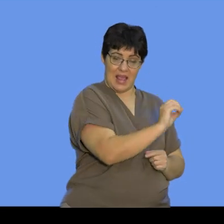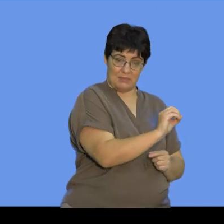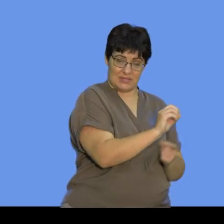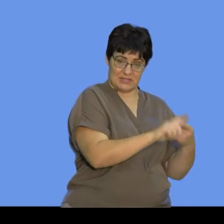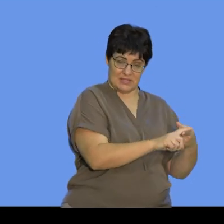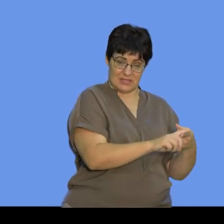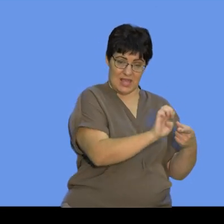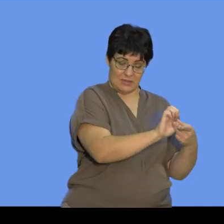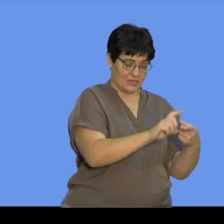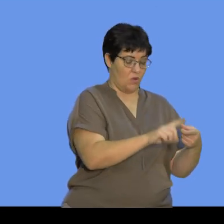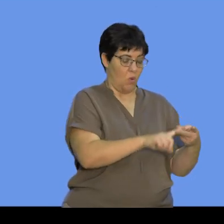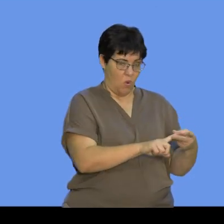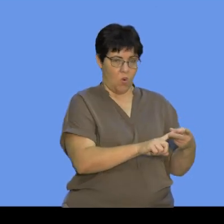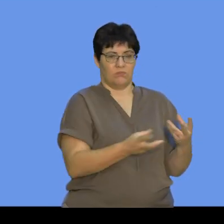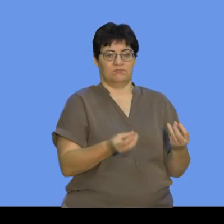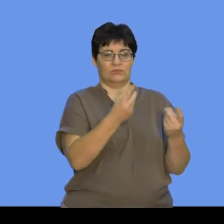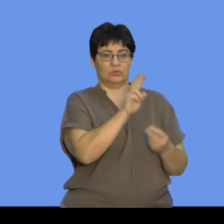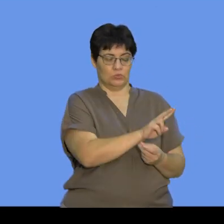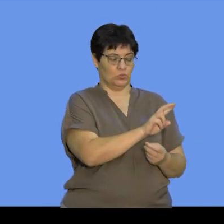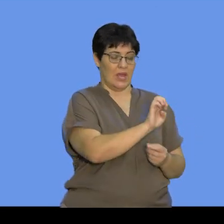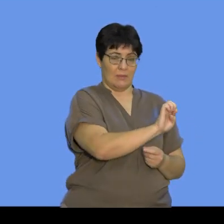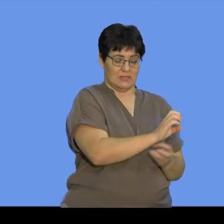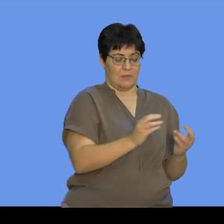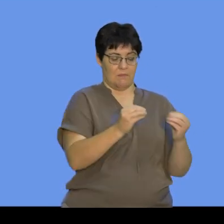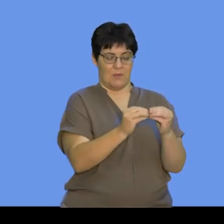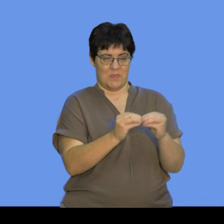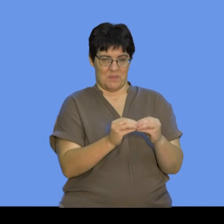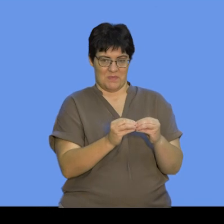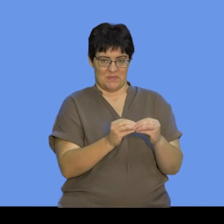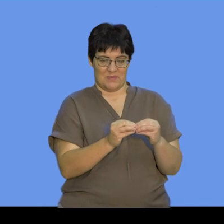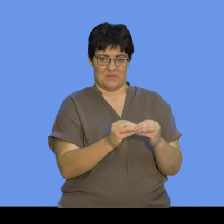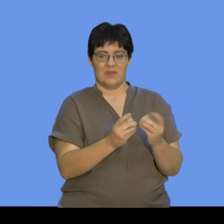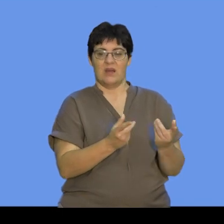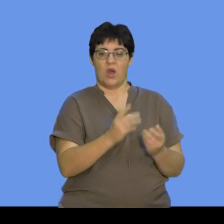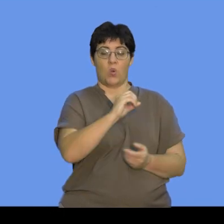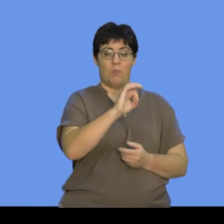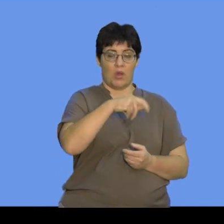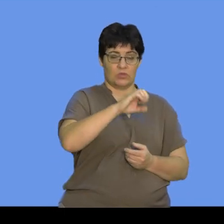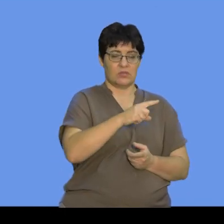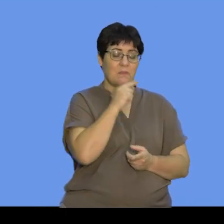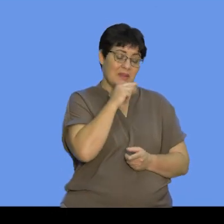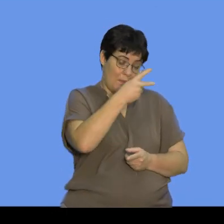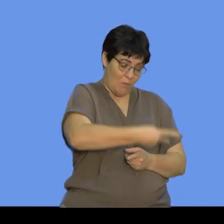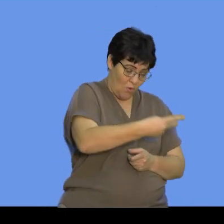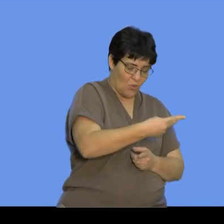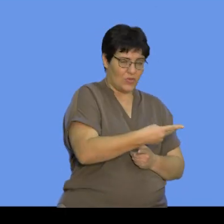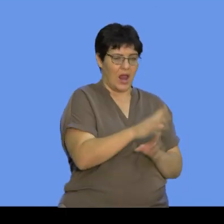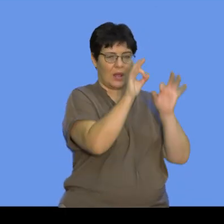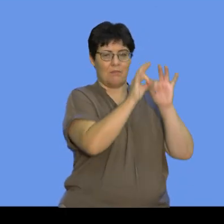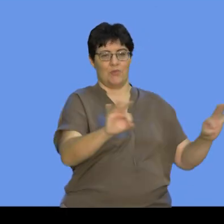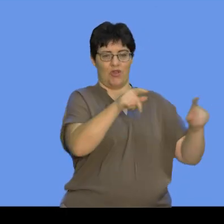being a compound. So both elements and compounds are actually pure substances. So we can